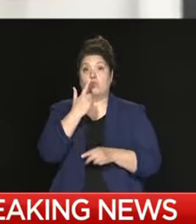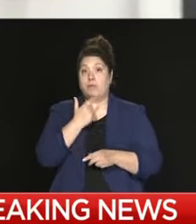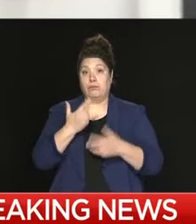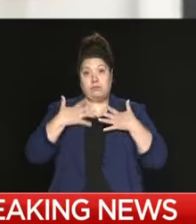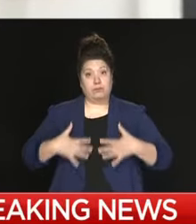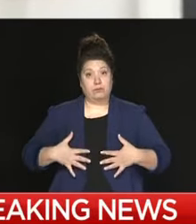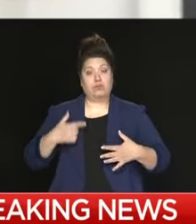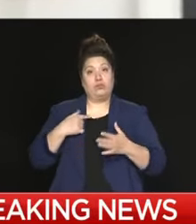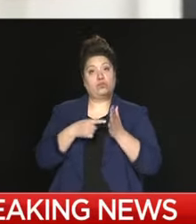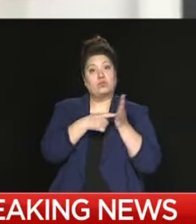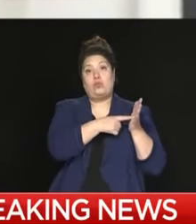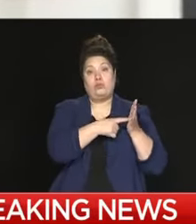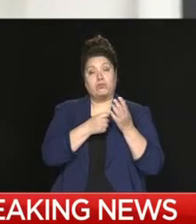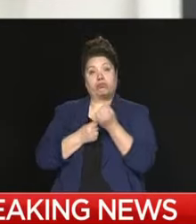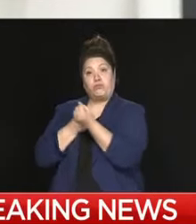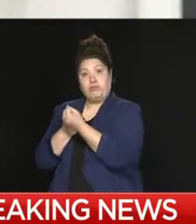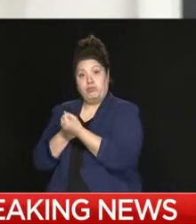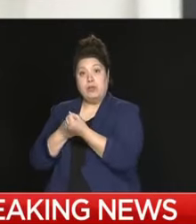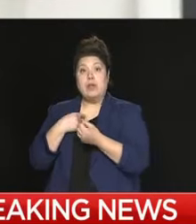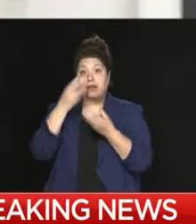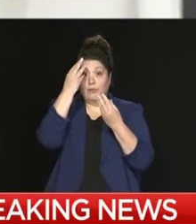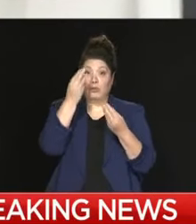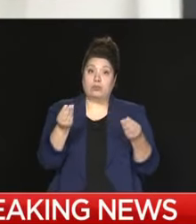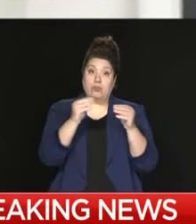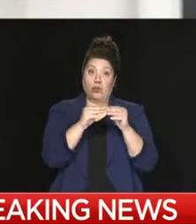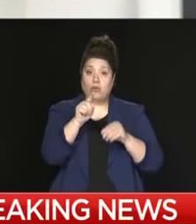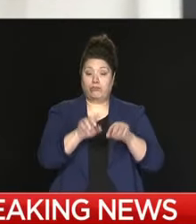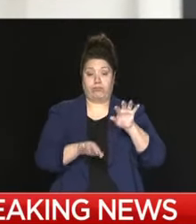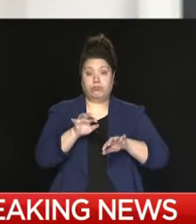today. For more information, I would invite you to